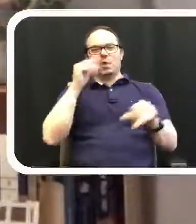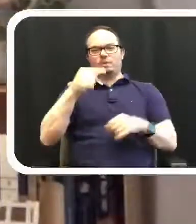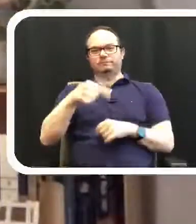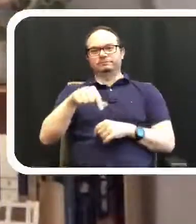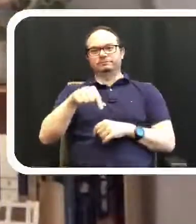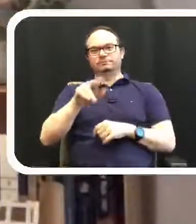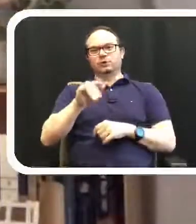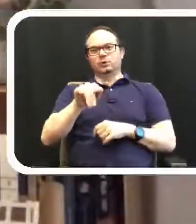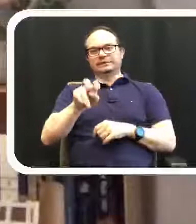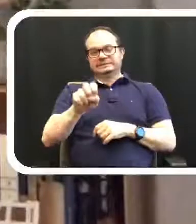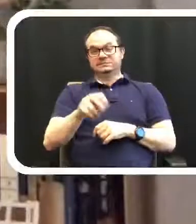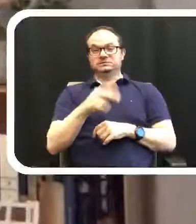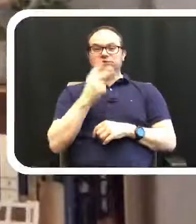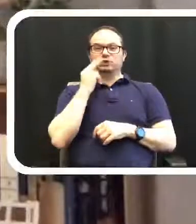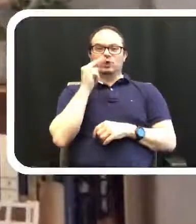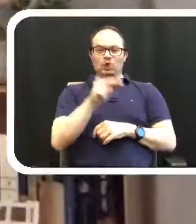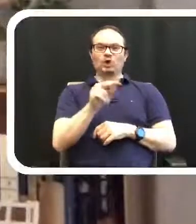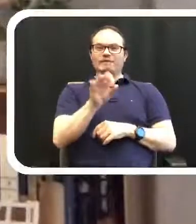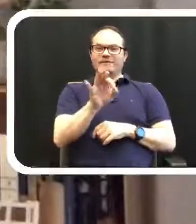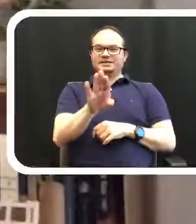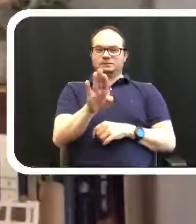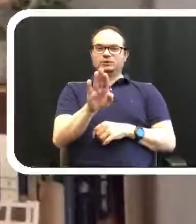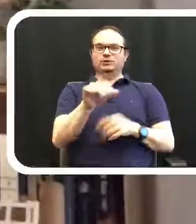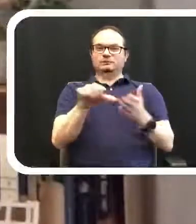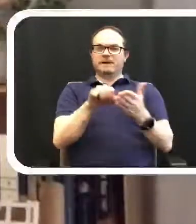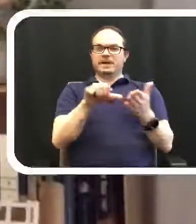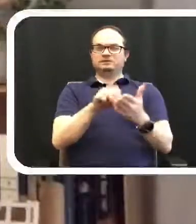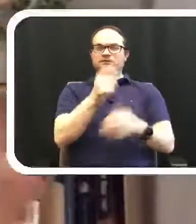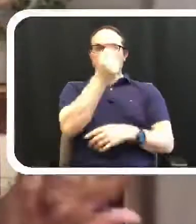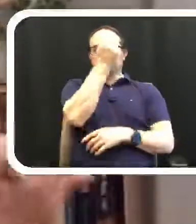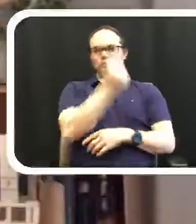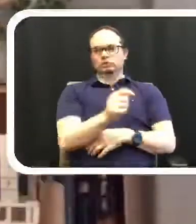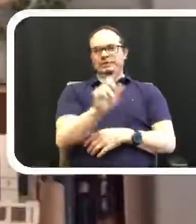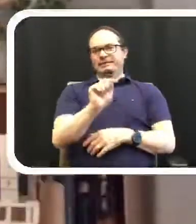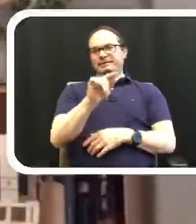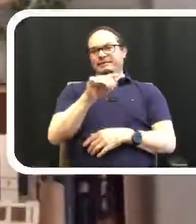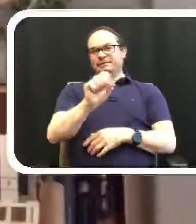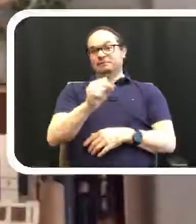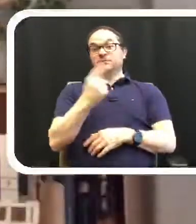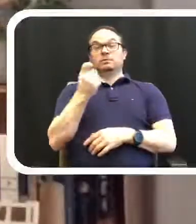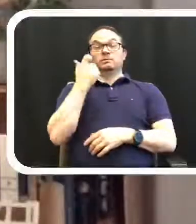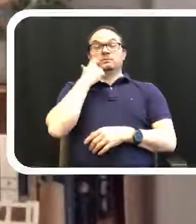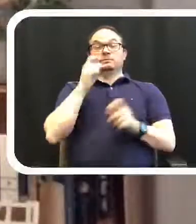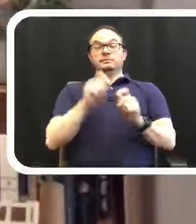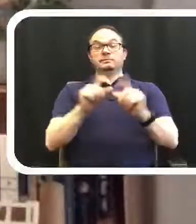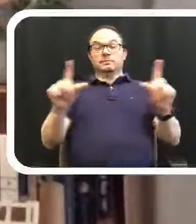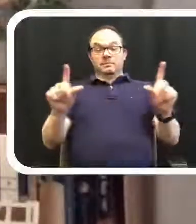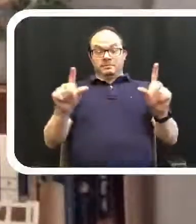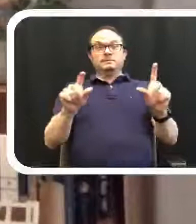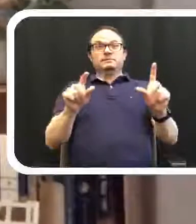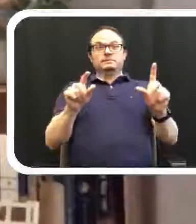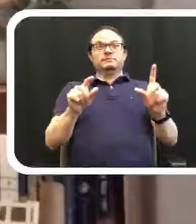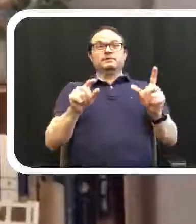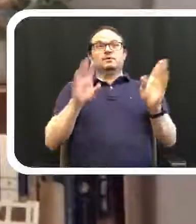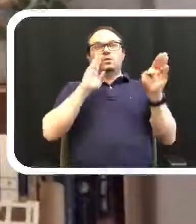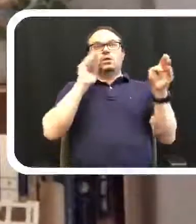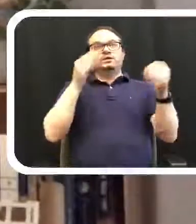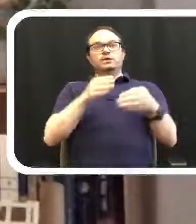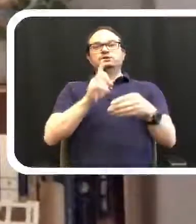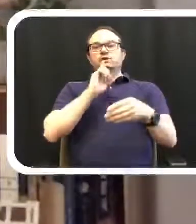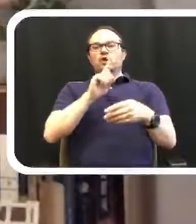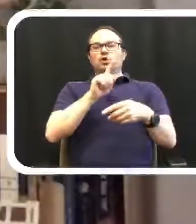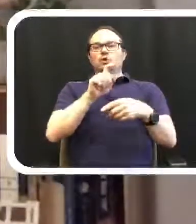Tuesday tips. Um, but I would say that one of them that we posted recently was about focusing on the real subject